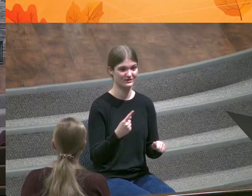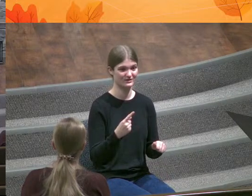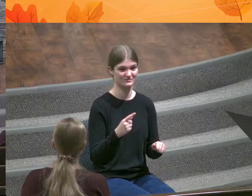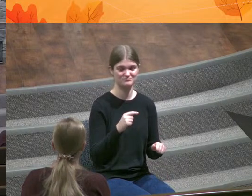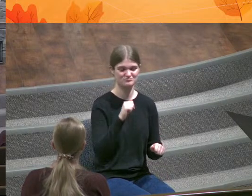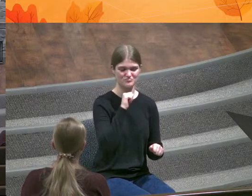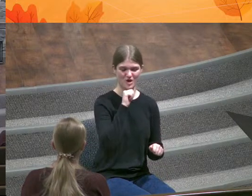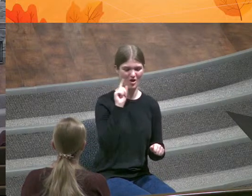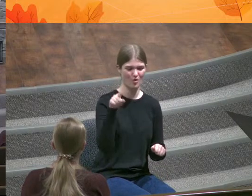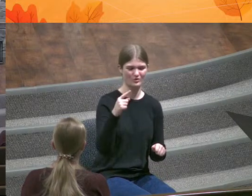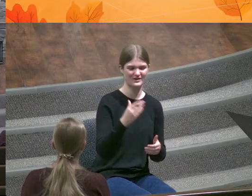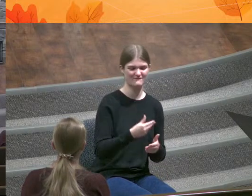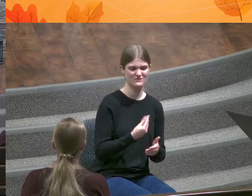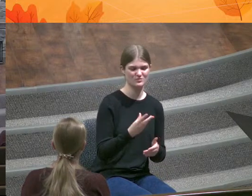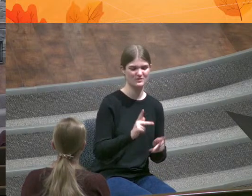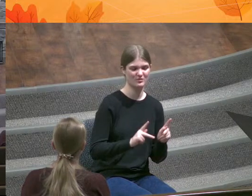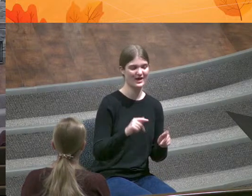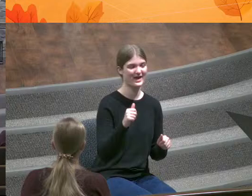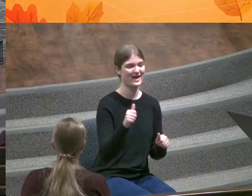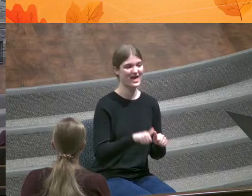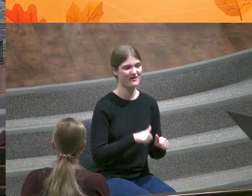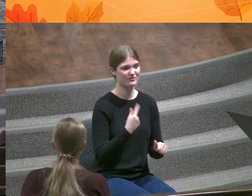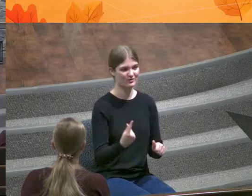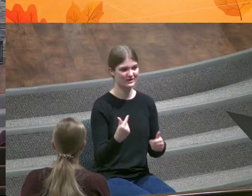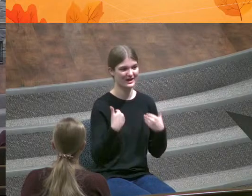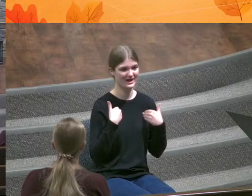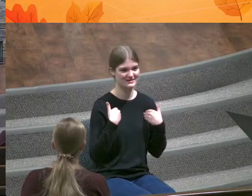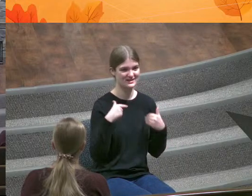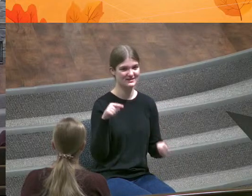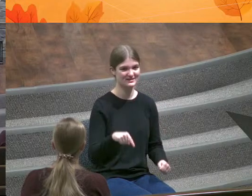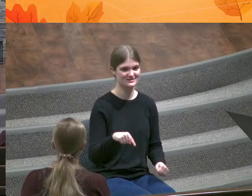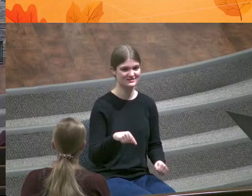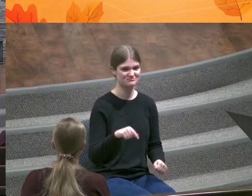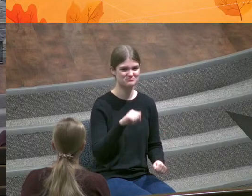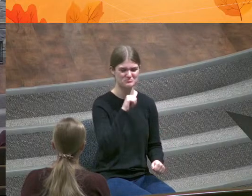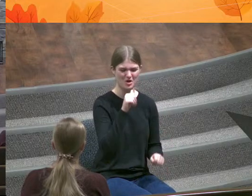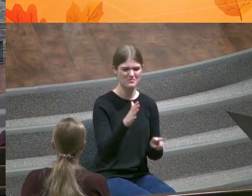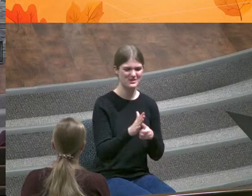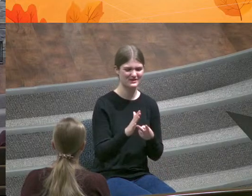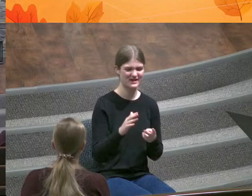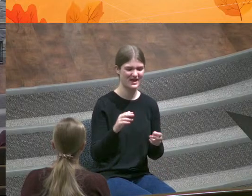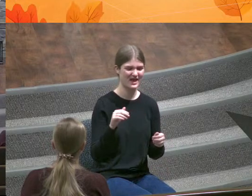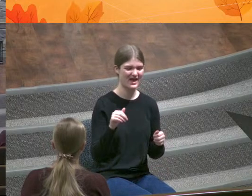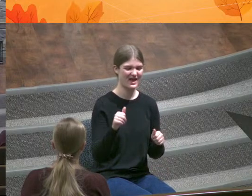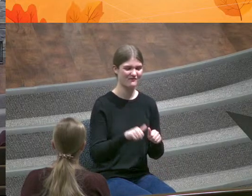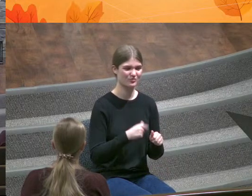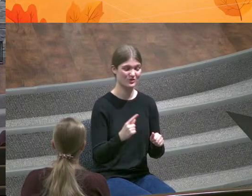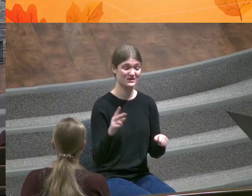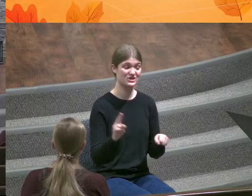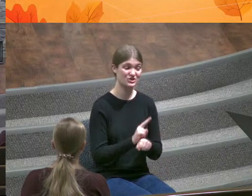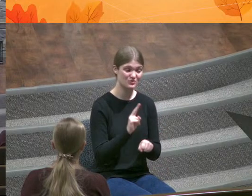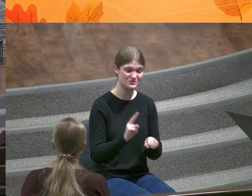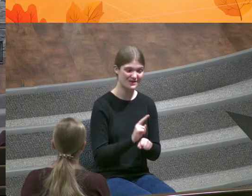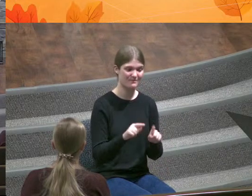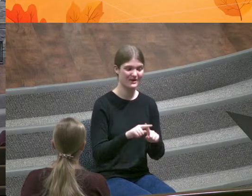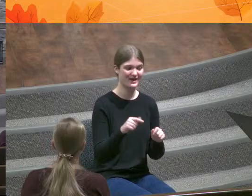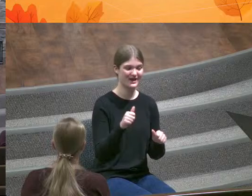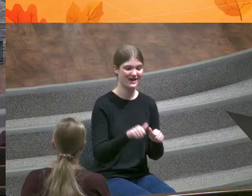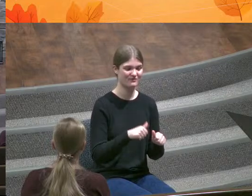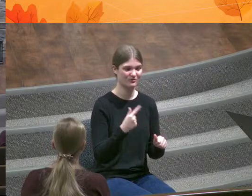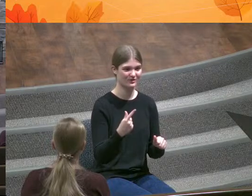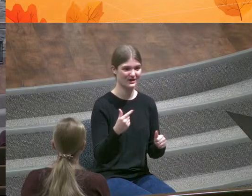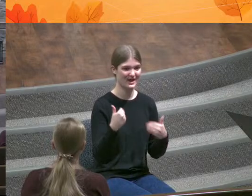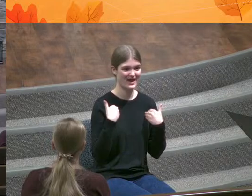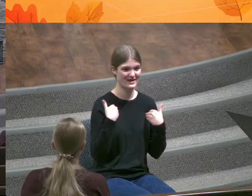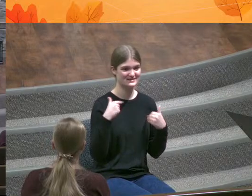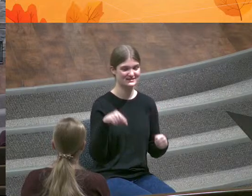brother so-and-so. Every one of you has this at your disposal. It doesn't mean everybody takes of it, but every one of you has this at your disposal. And if you don't